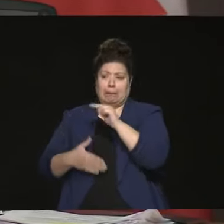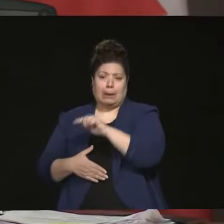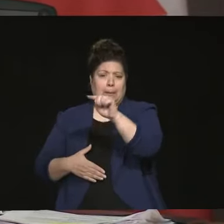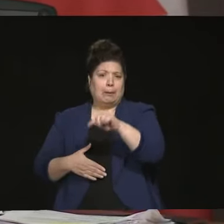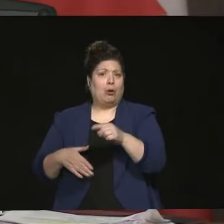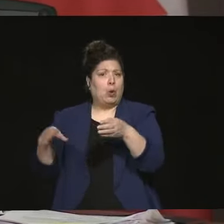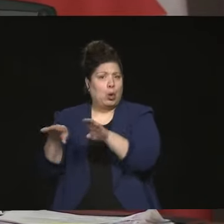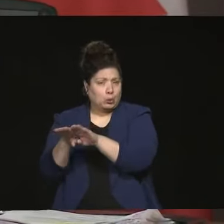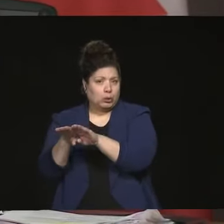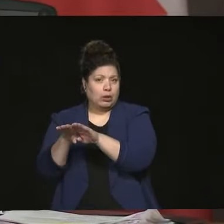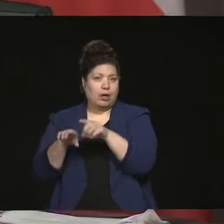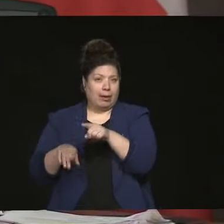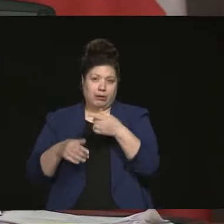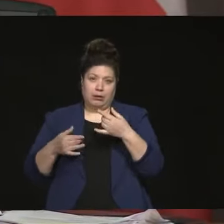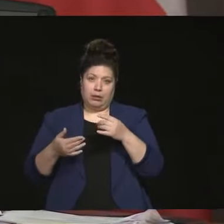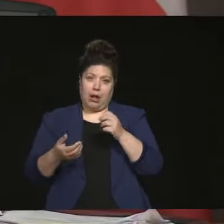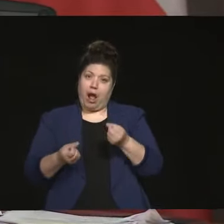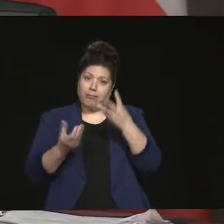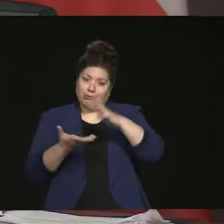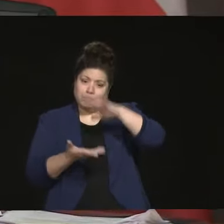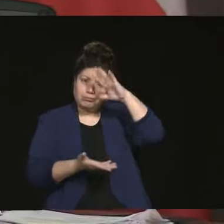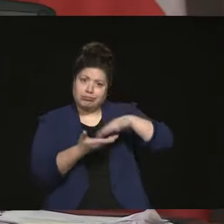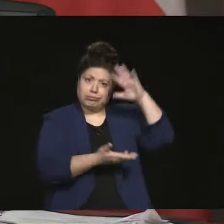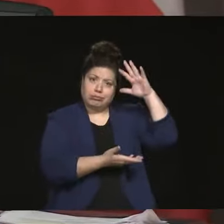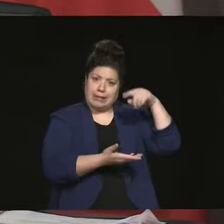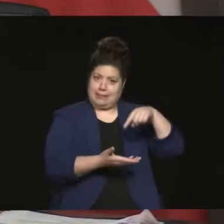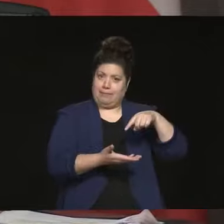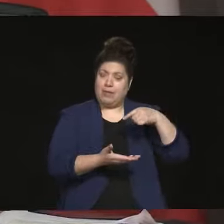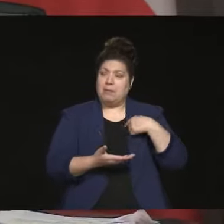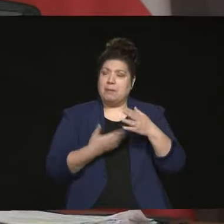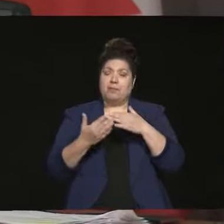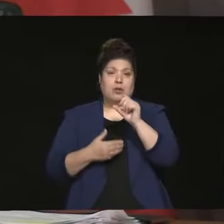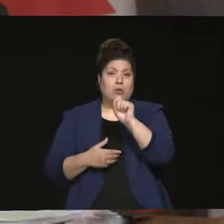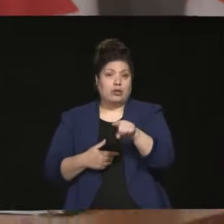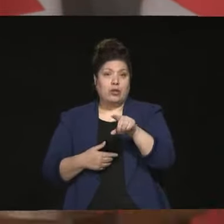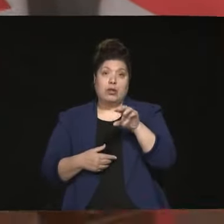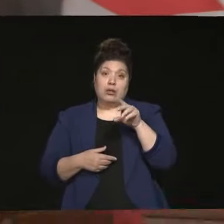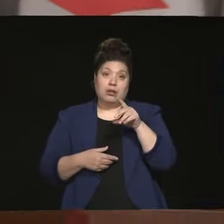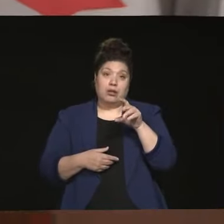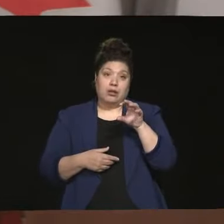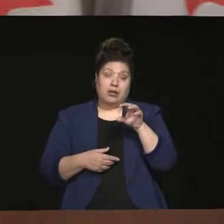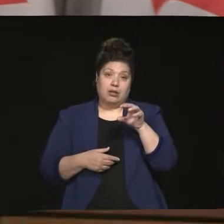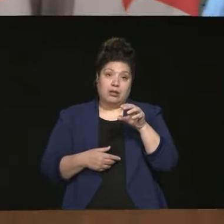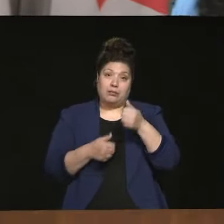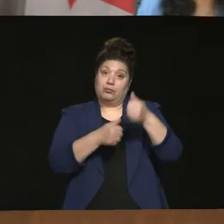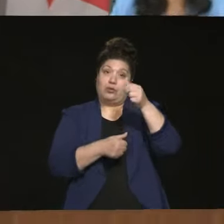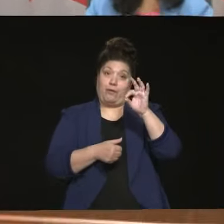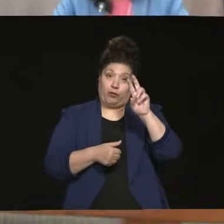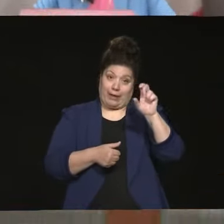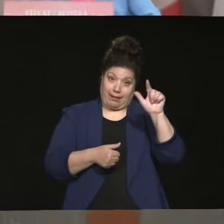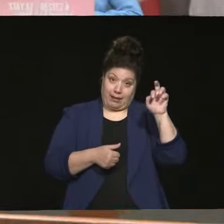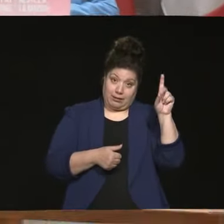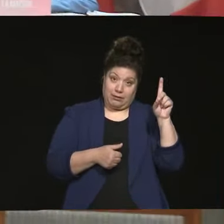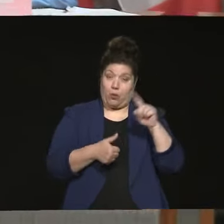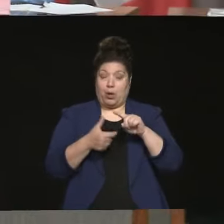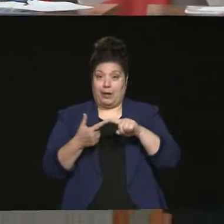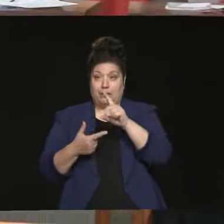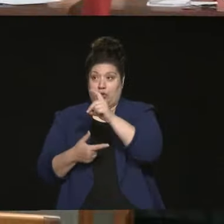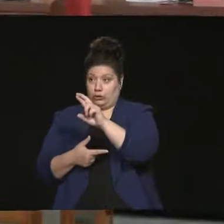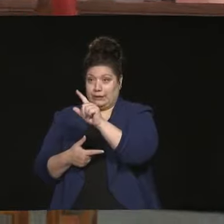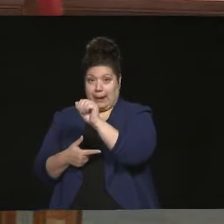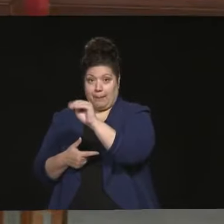Deputy Prime Minister Freeland or for Dr. Tam. The Canadian government a number of weeks ago gave a nearly $1